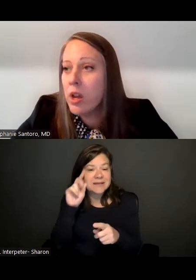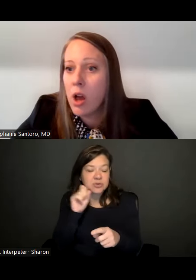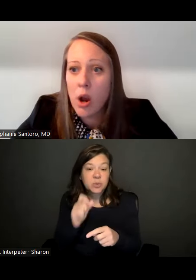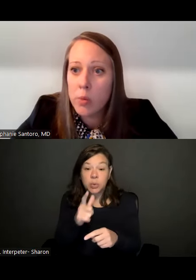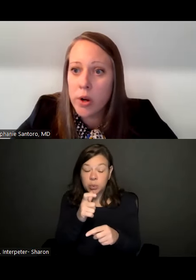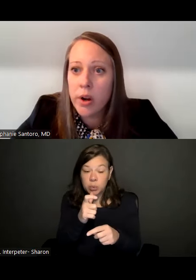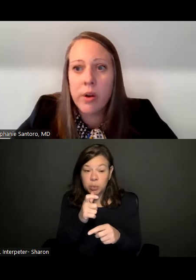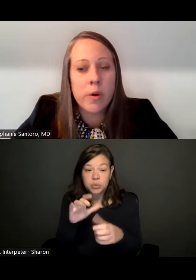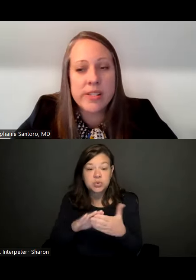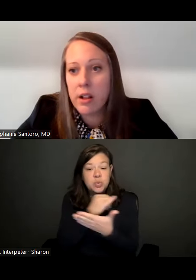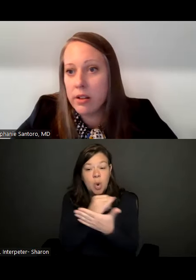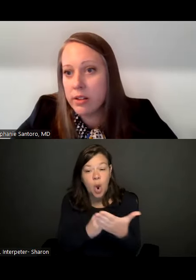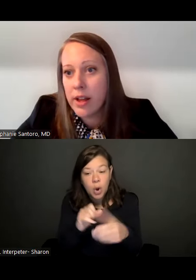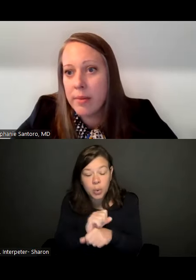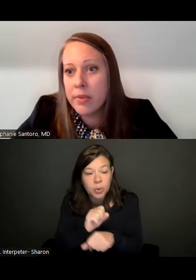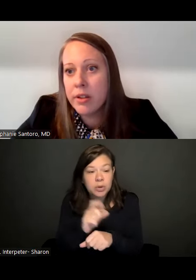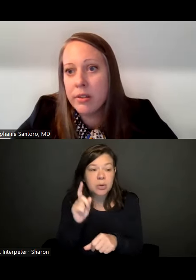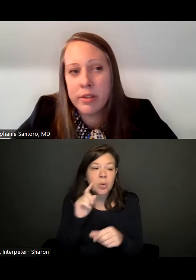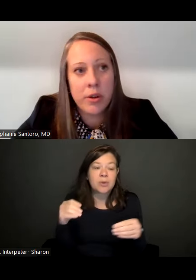do artwork or sell